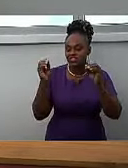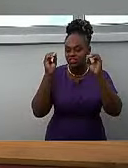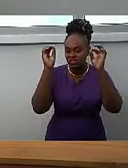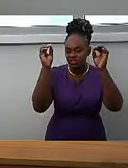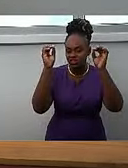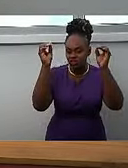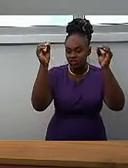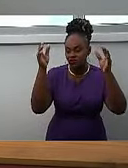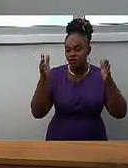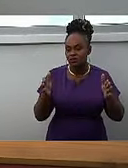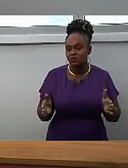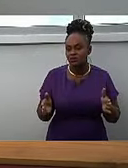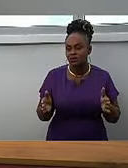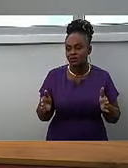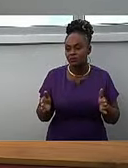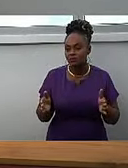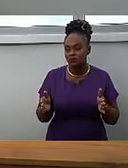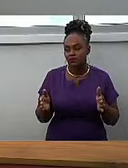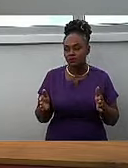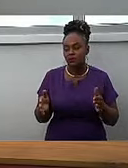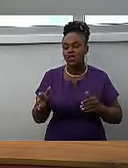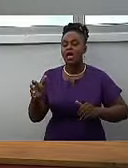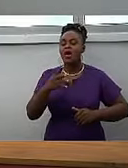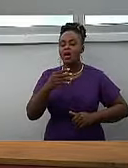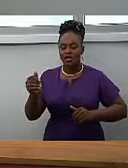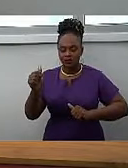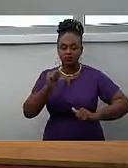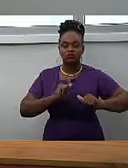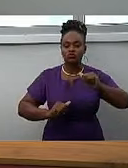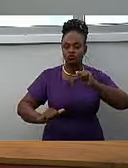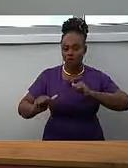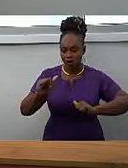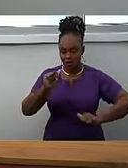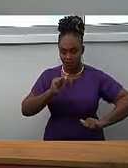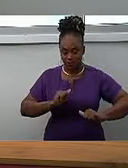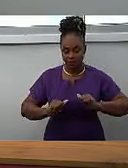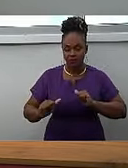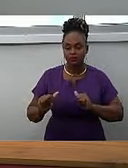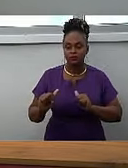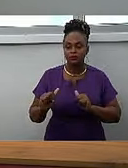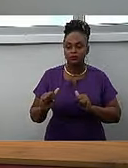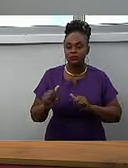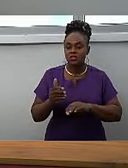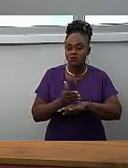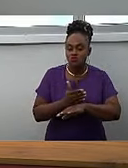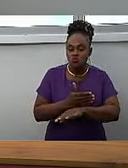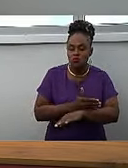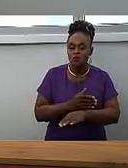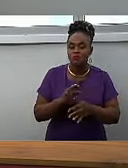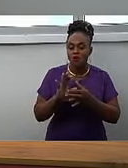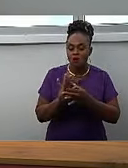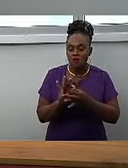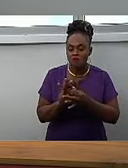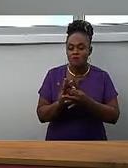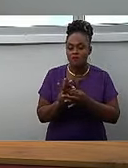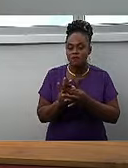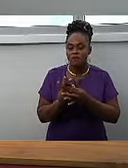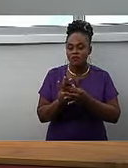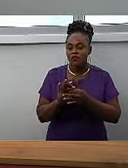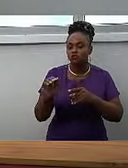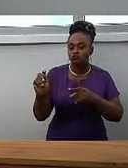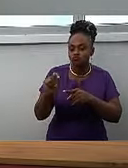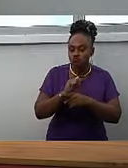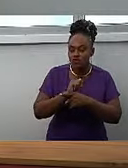performing arts. Fifth, the approval of a technical and vocational education,